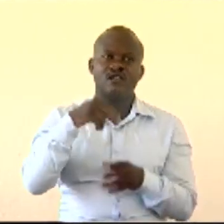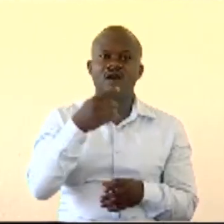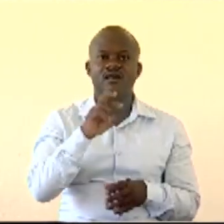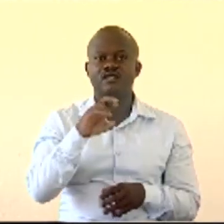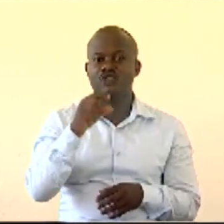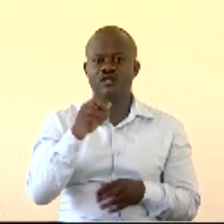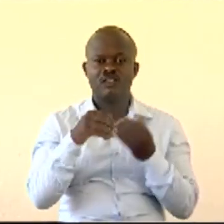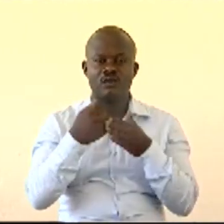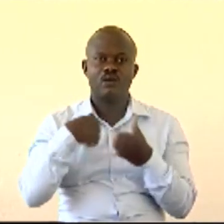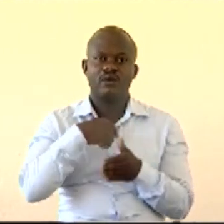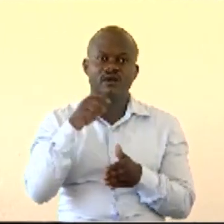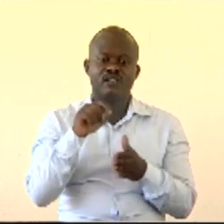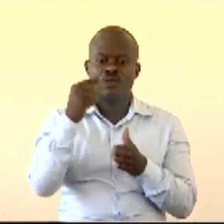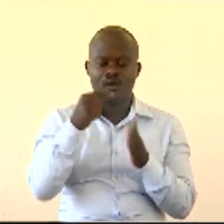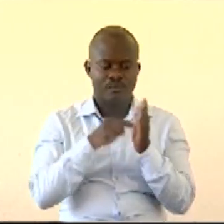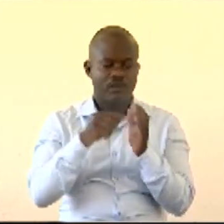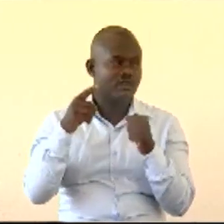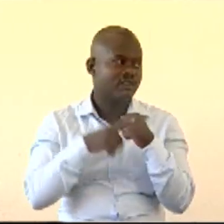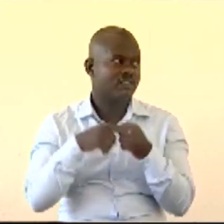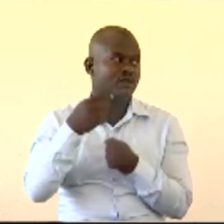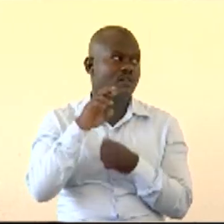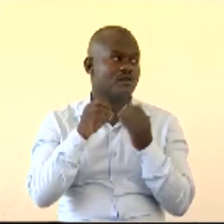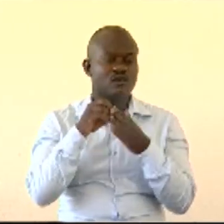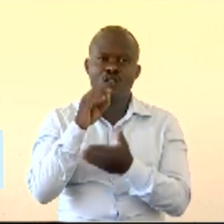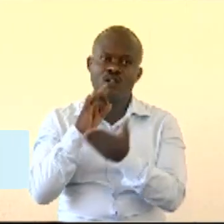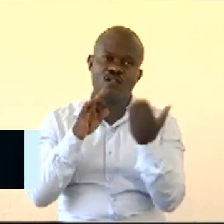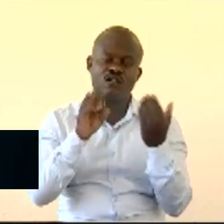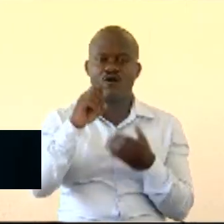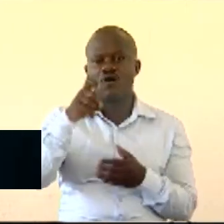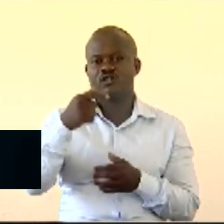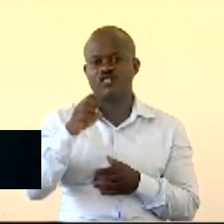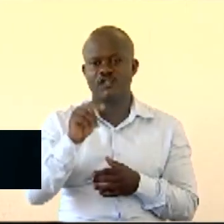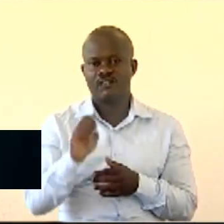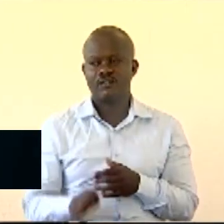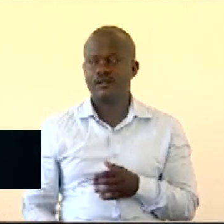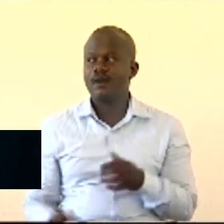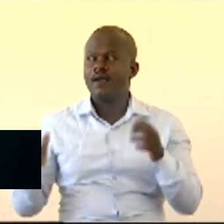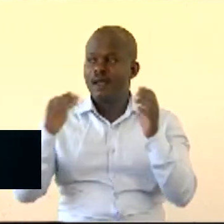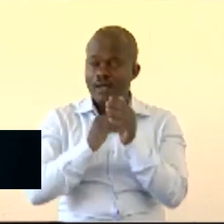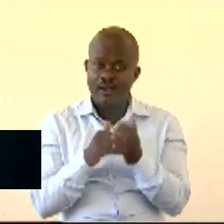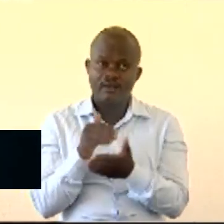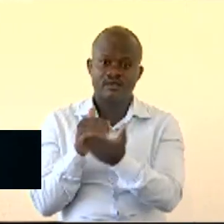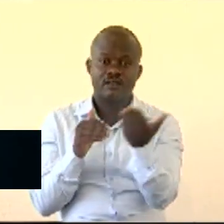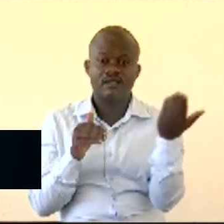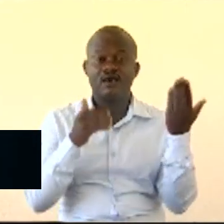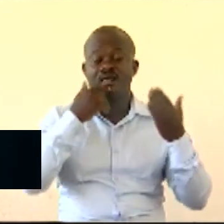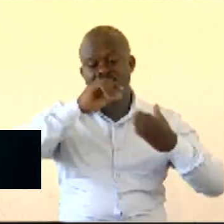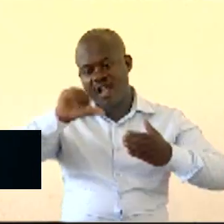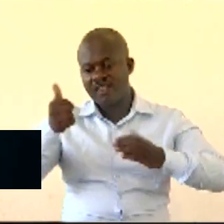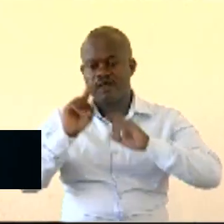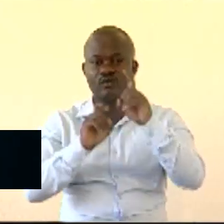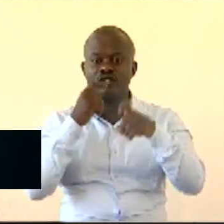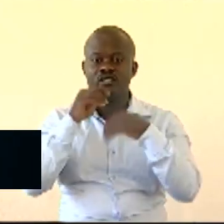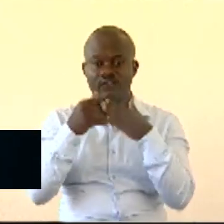need 1.6 grams of oxygen. And the other question is to